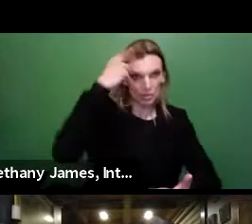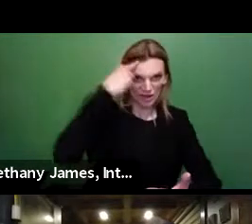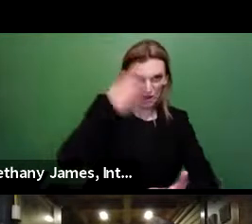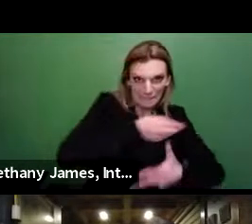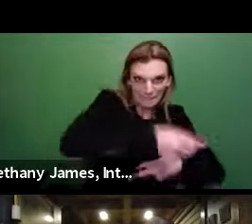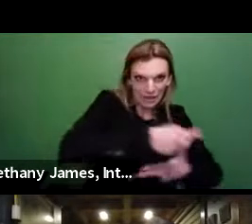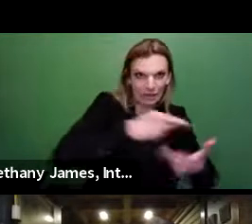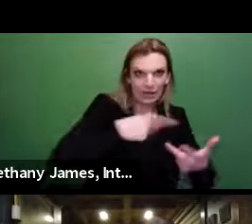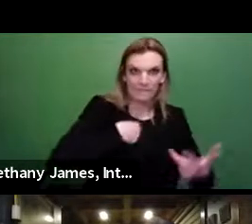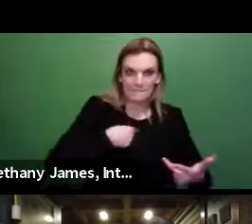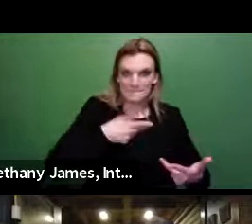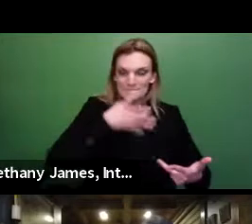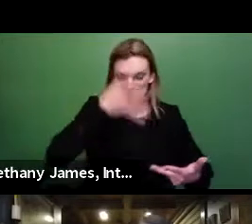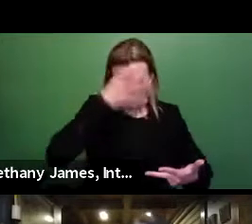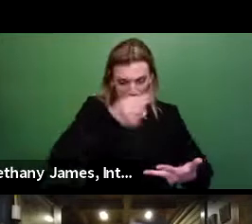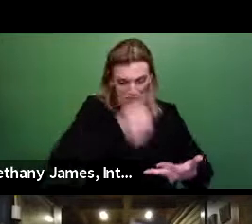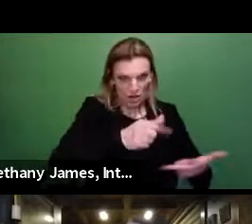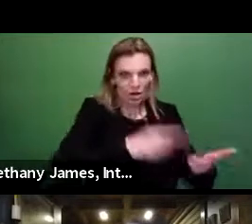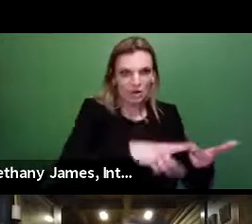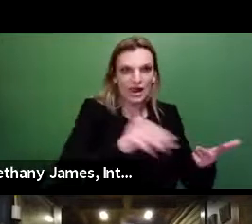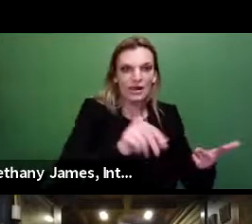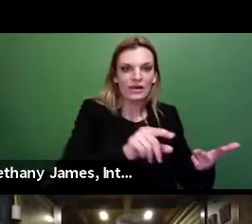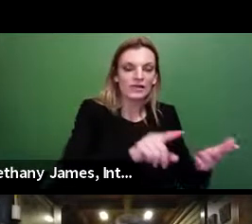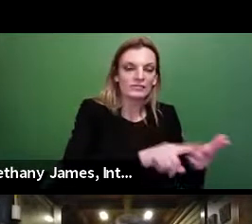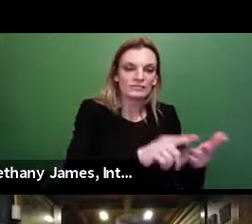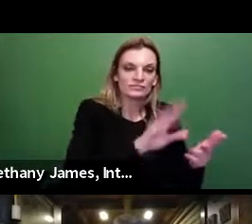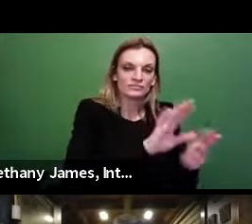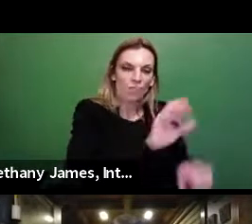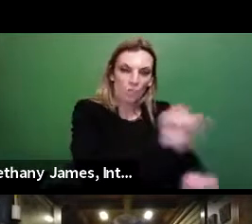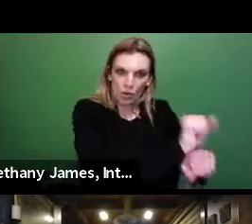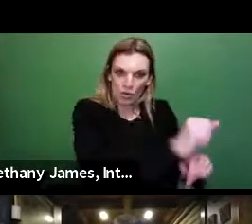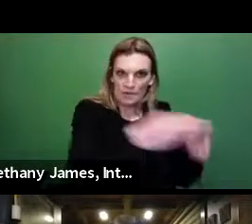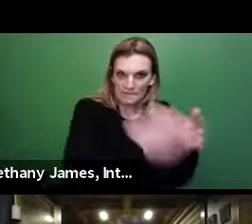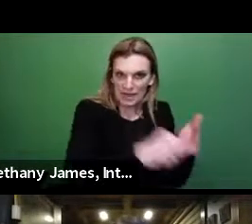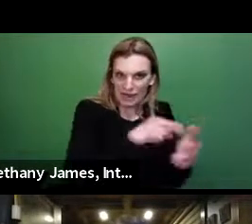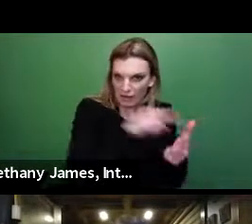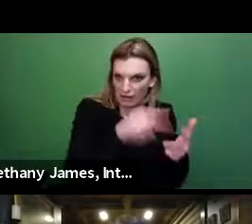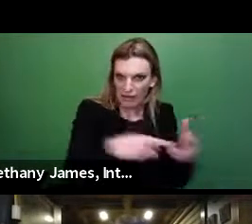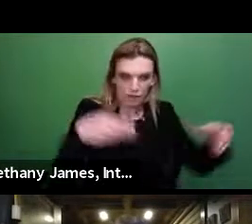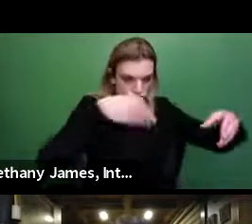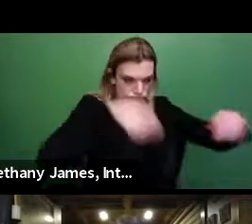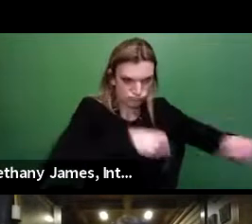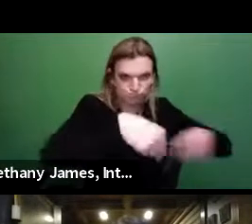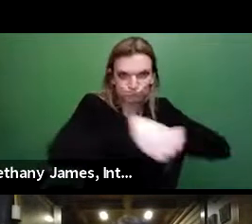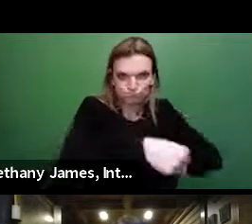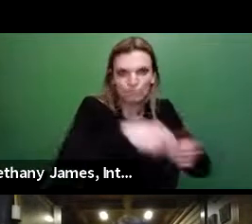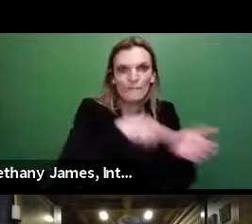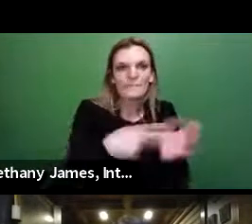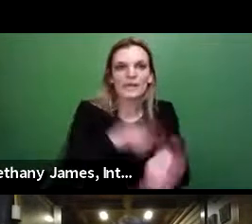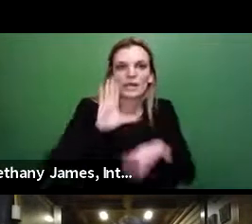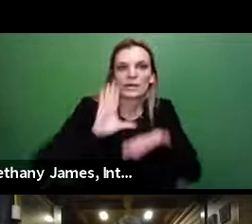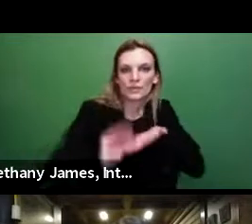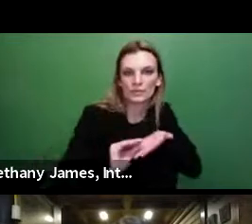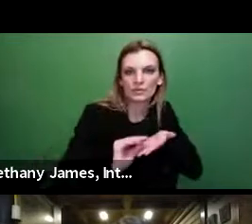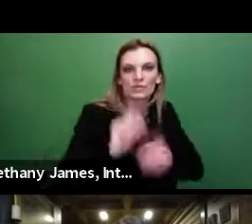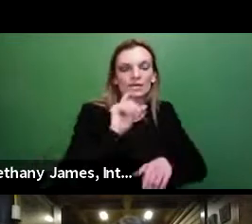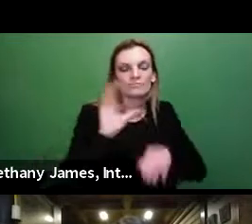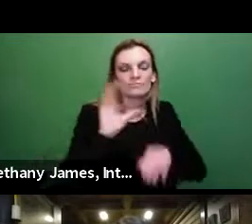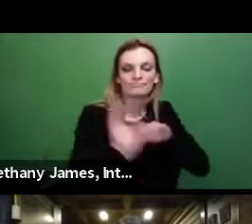employees, particularly moms, retain their jobs by trying to eliminate childcare as a barrier to